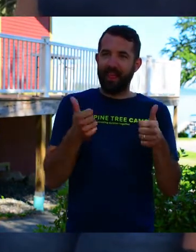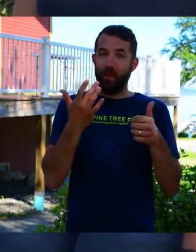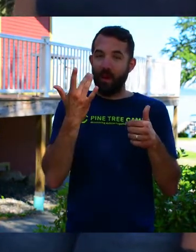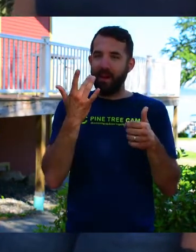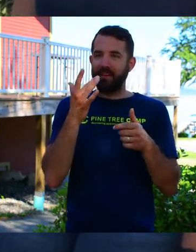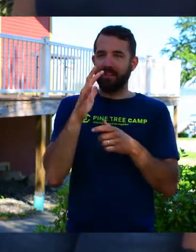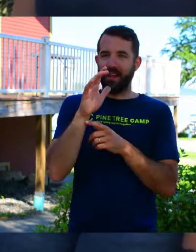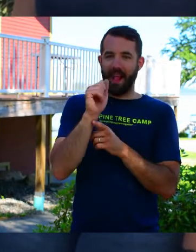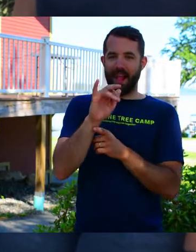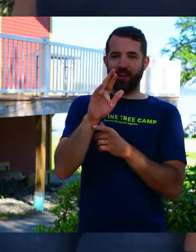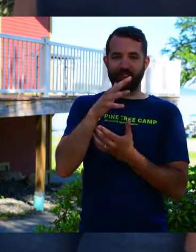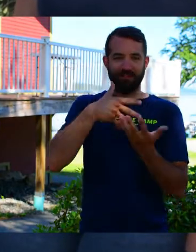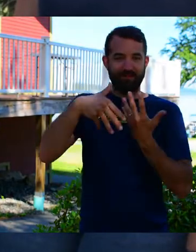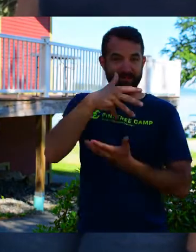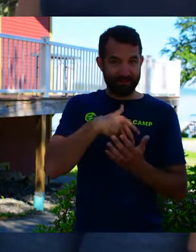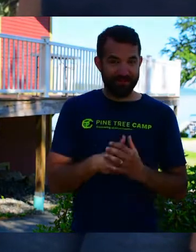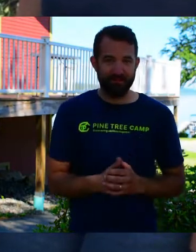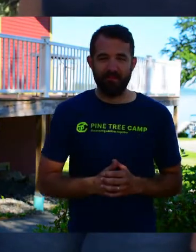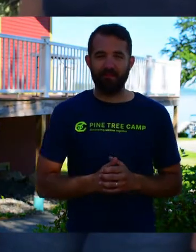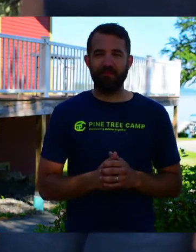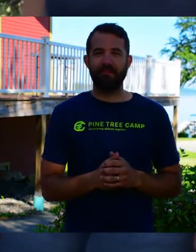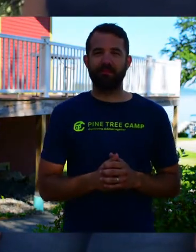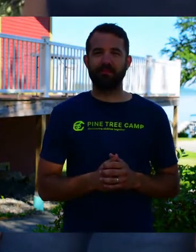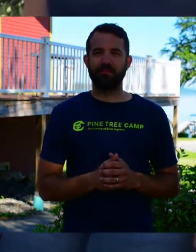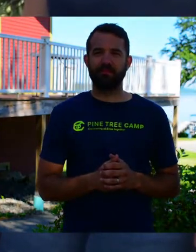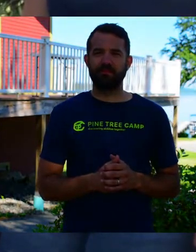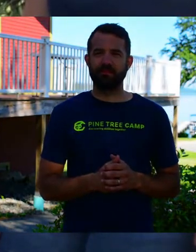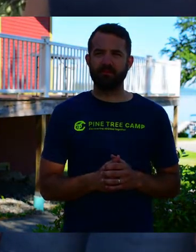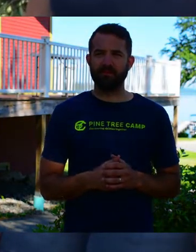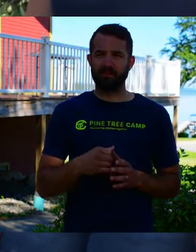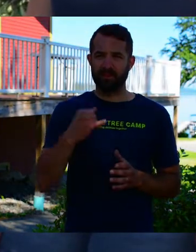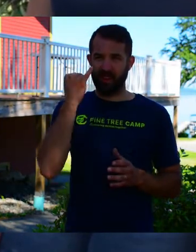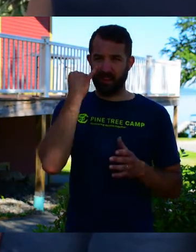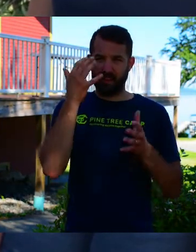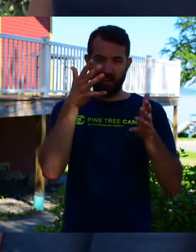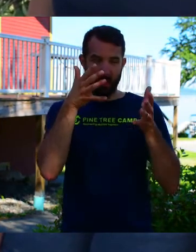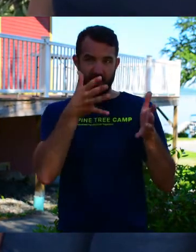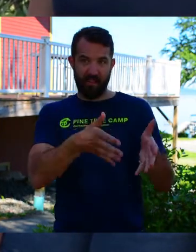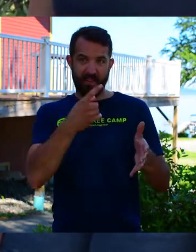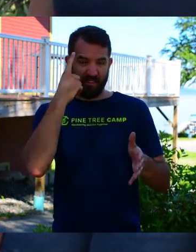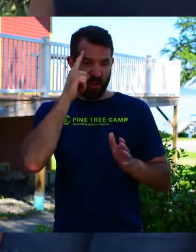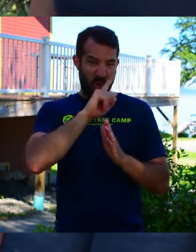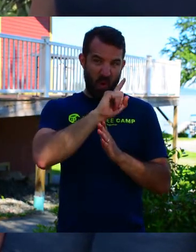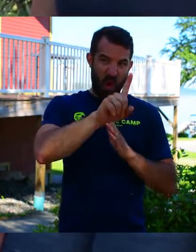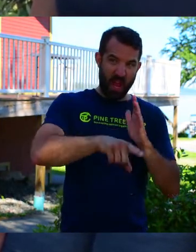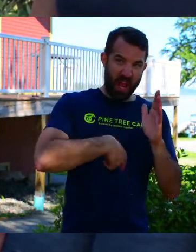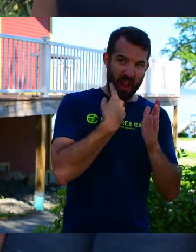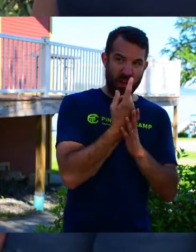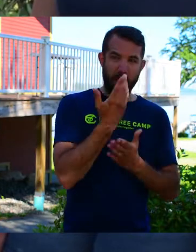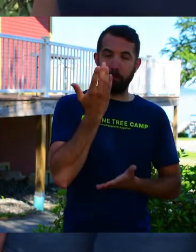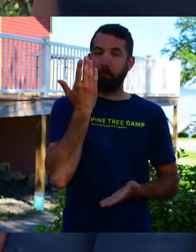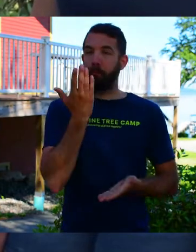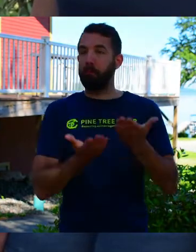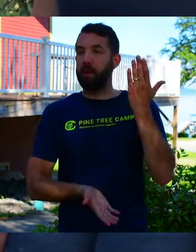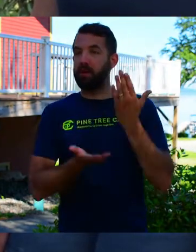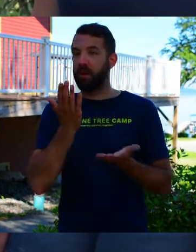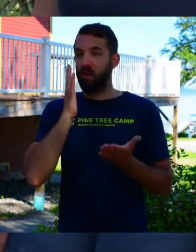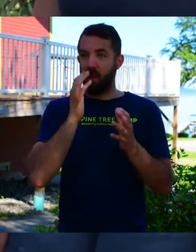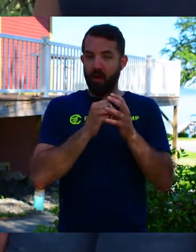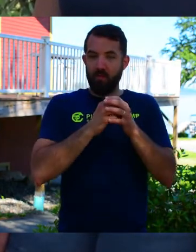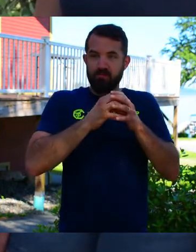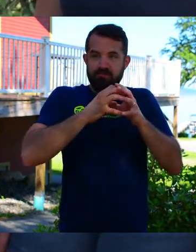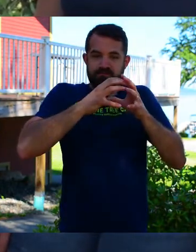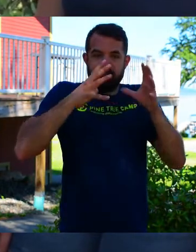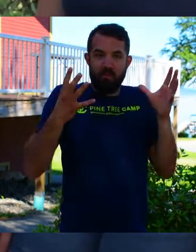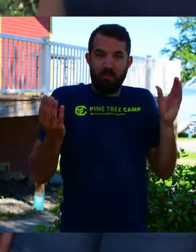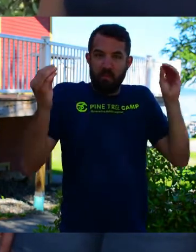your bottle with your glove out for an hour or so, if it's like this, it might end up blowing up even more, but it'll actually stay